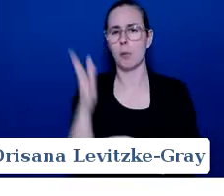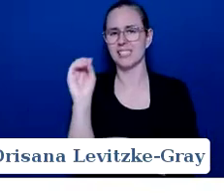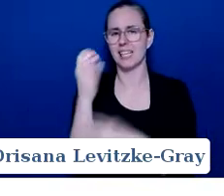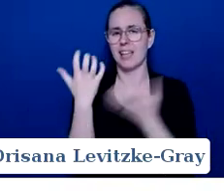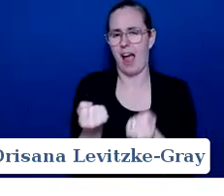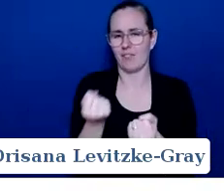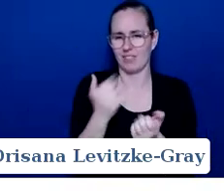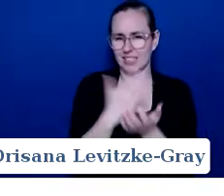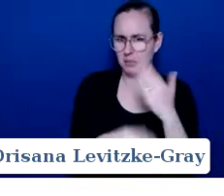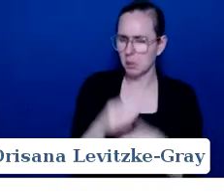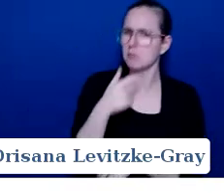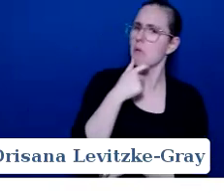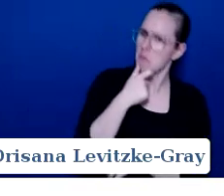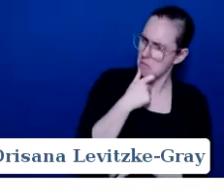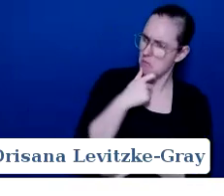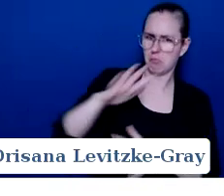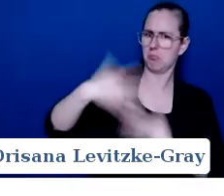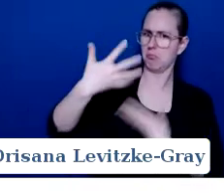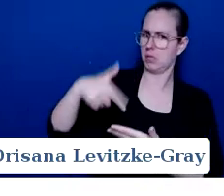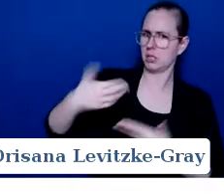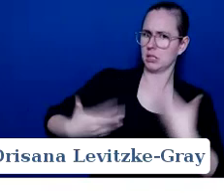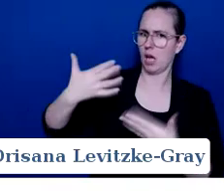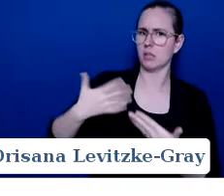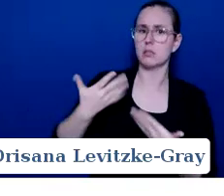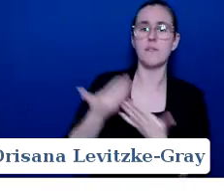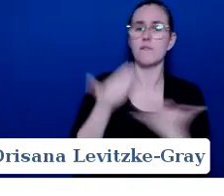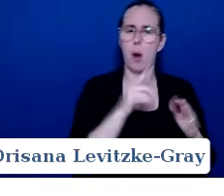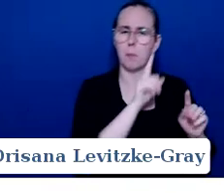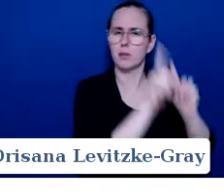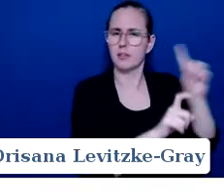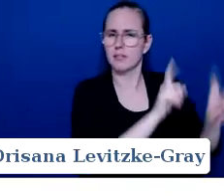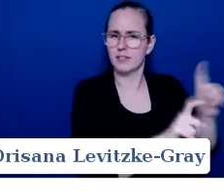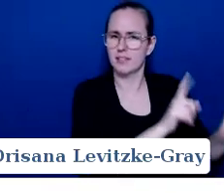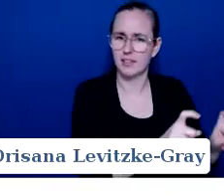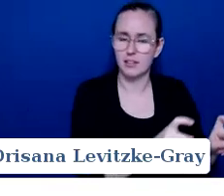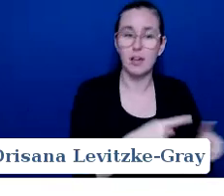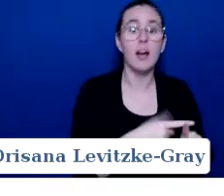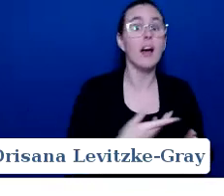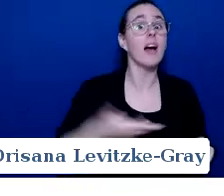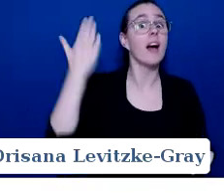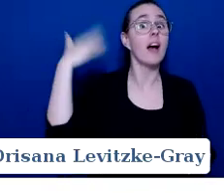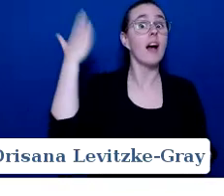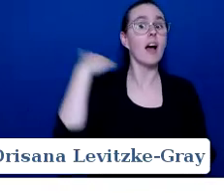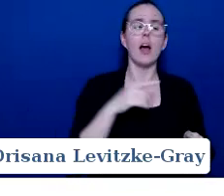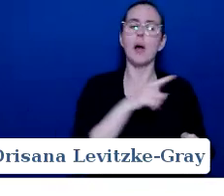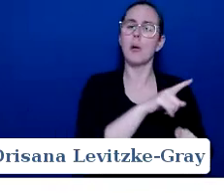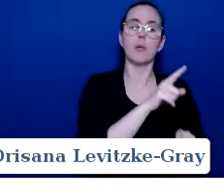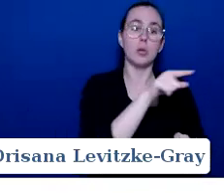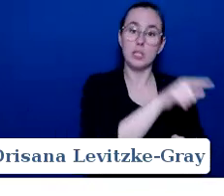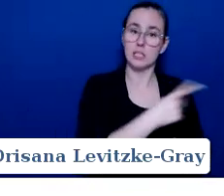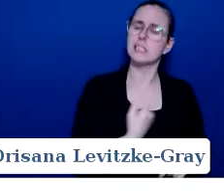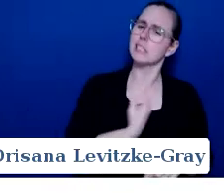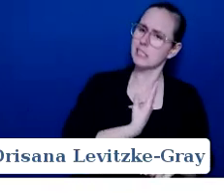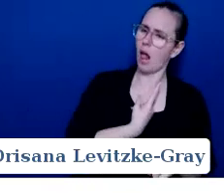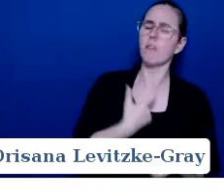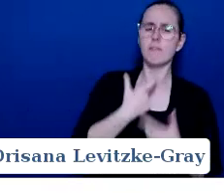started to use not self-identification during the census, but the Washington Group sets a set of questions, and they identified around